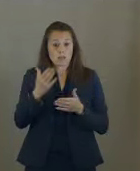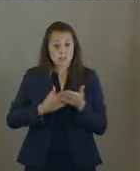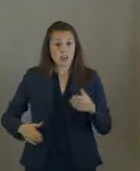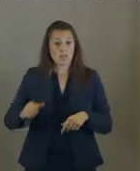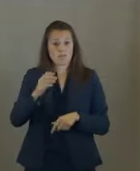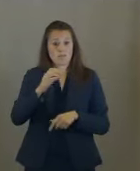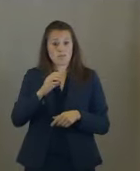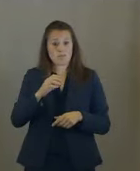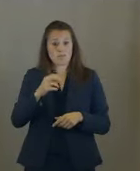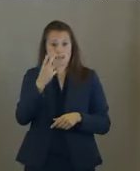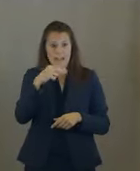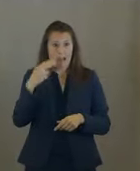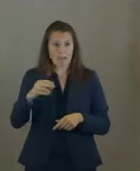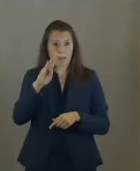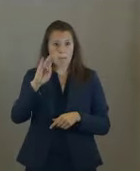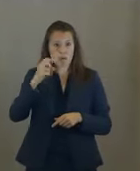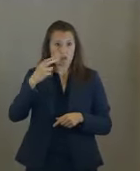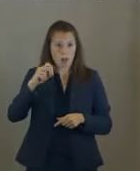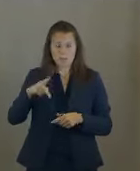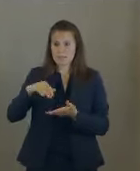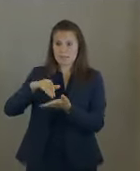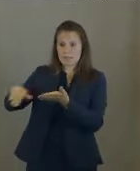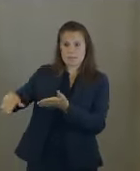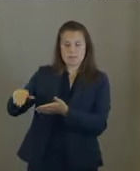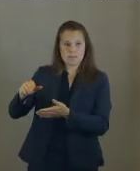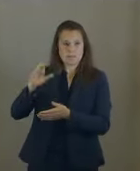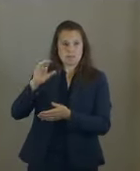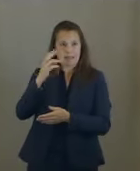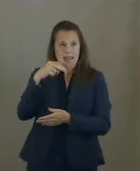bishops have exempted Catholics from